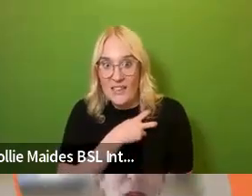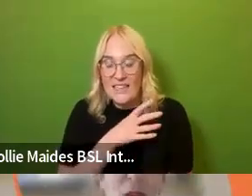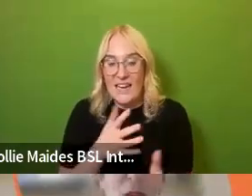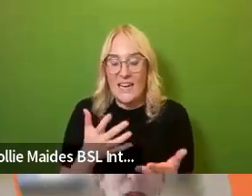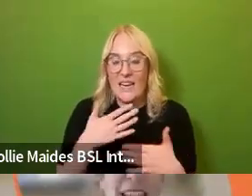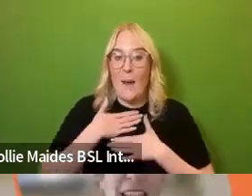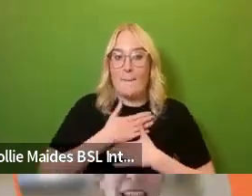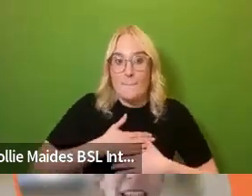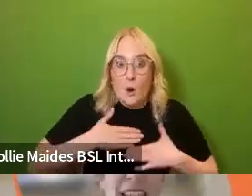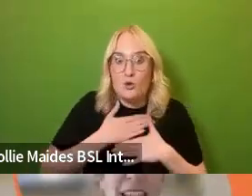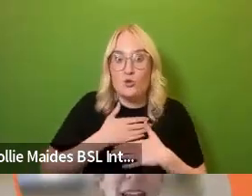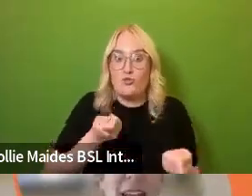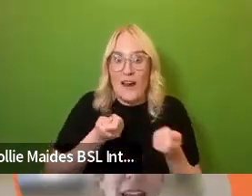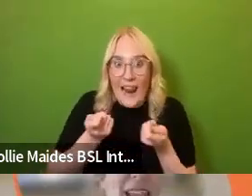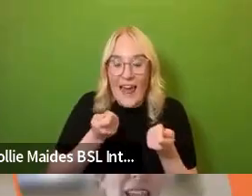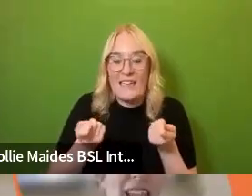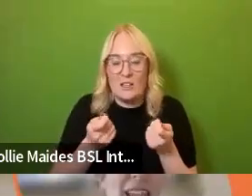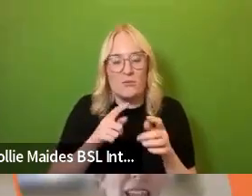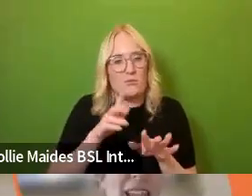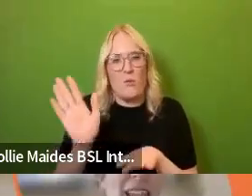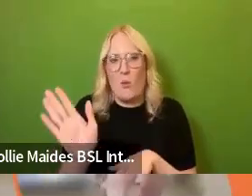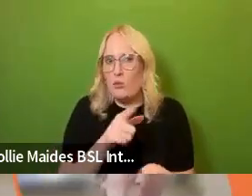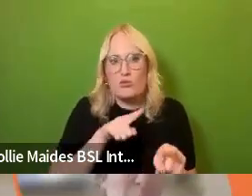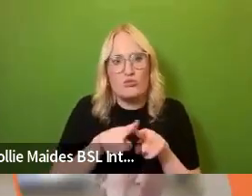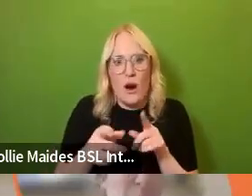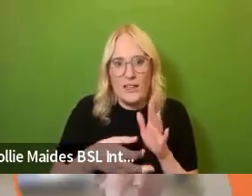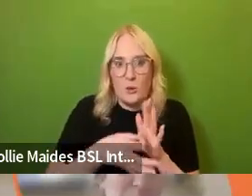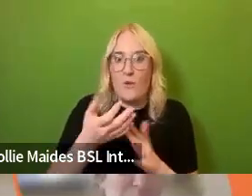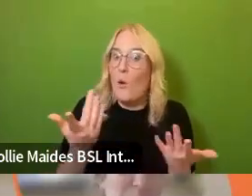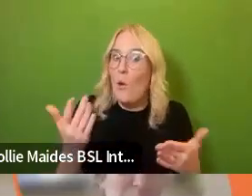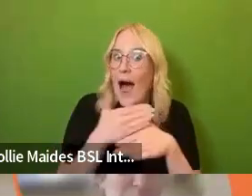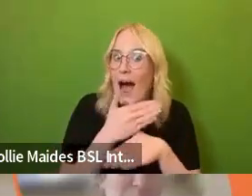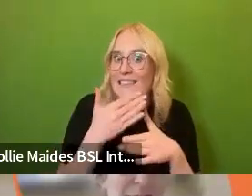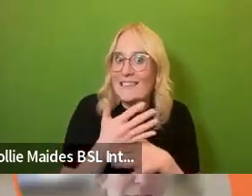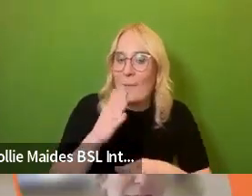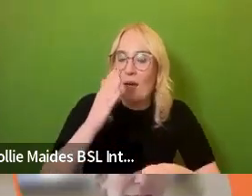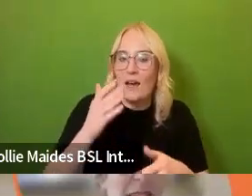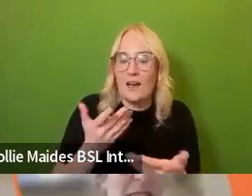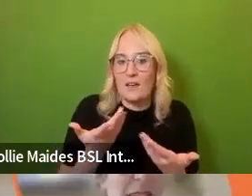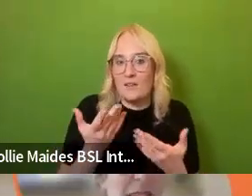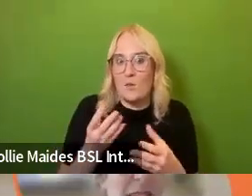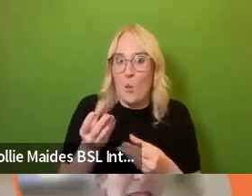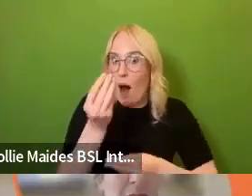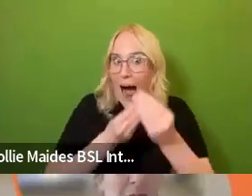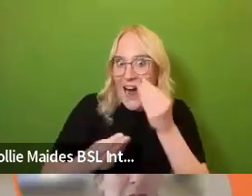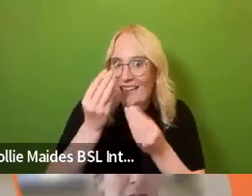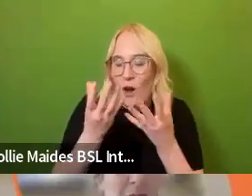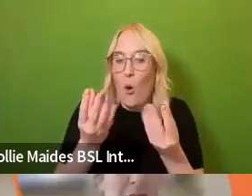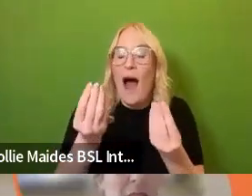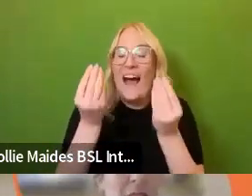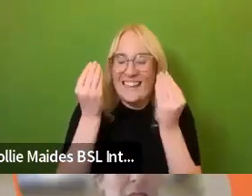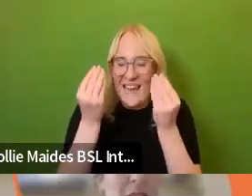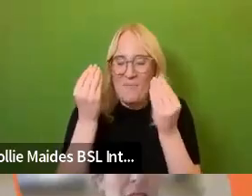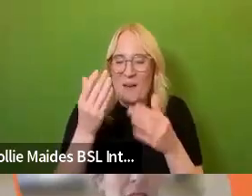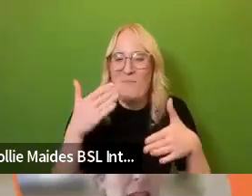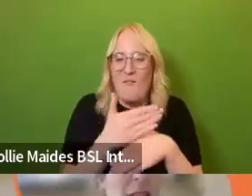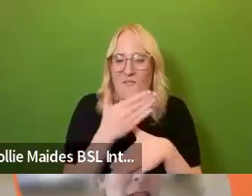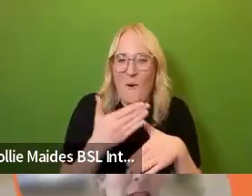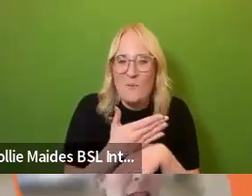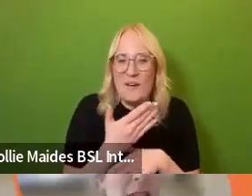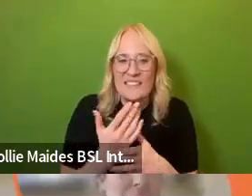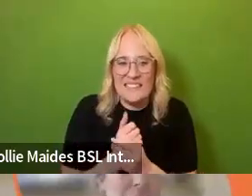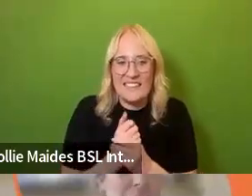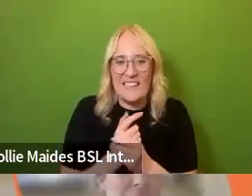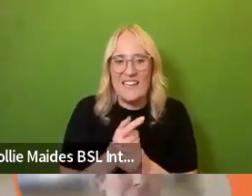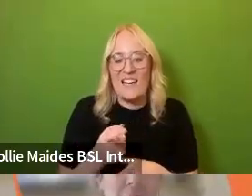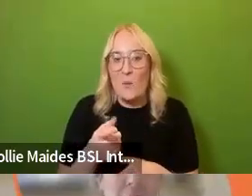emotional regulation, and even academic performance. So we know sleep can have an impact on schooling as